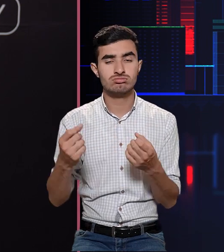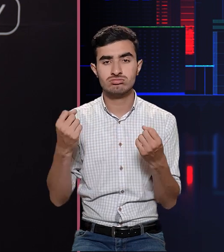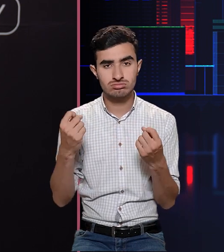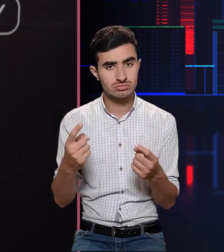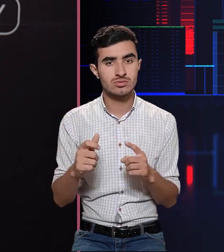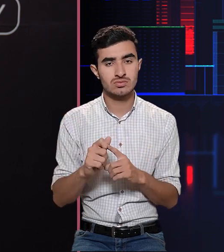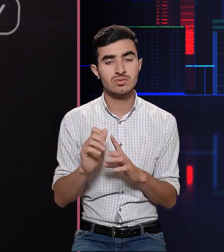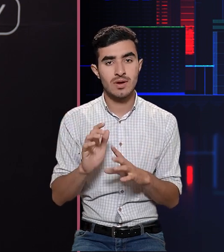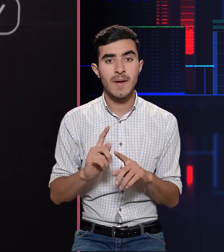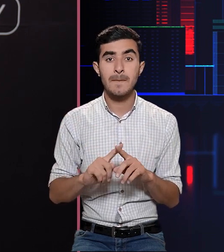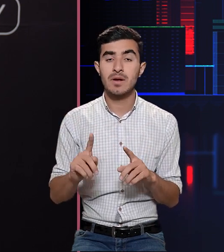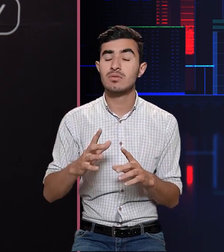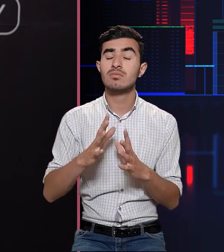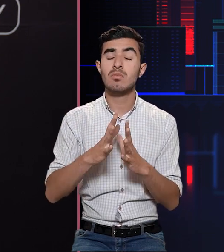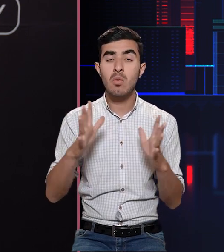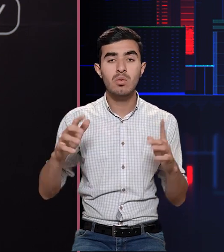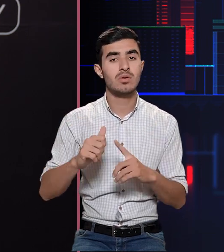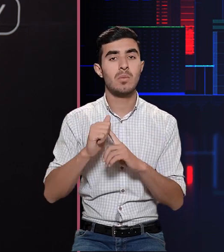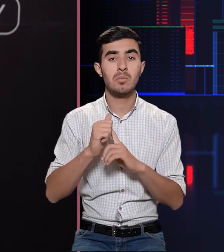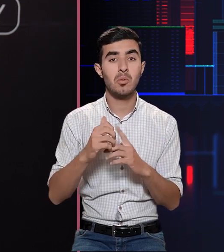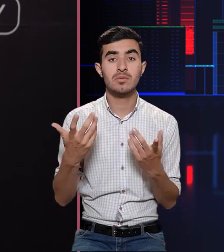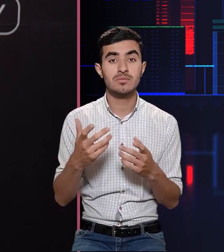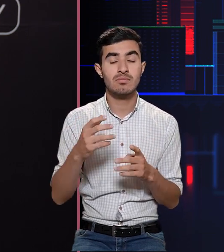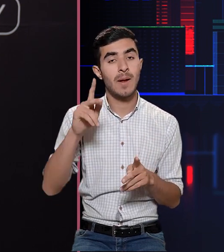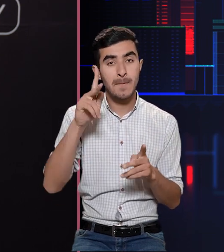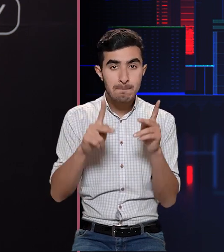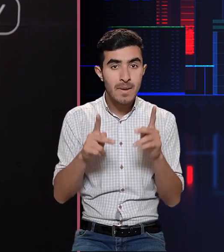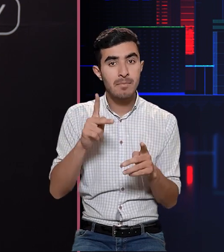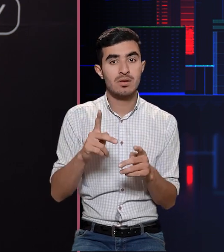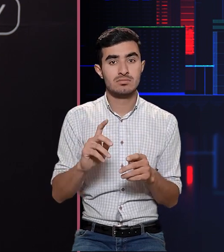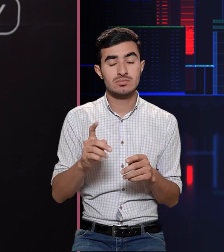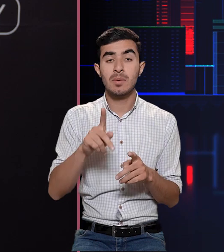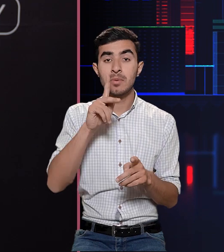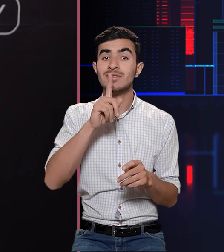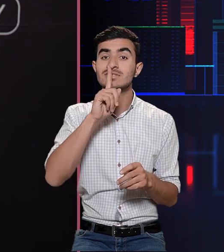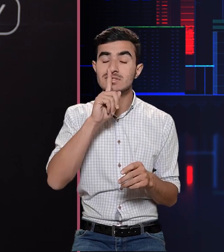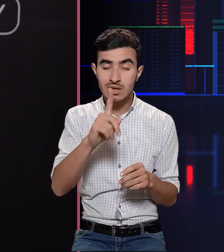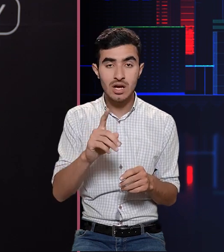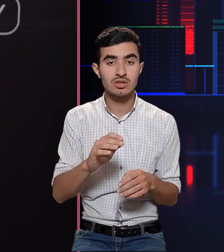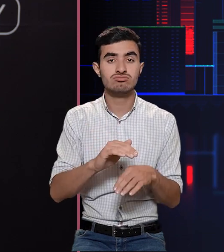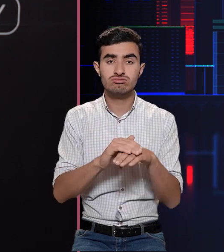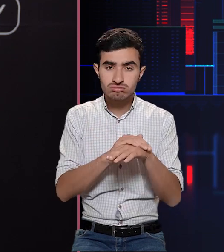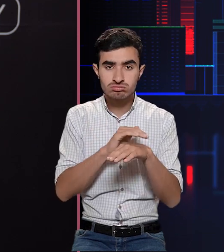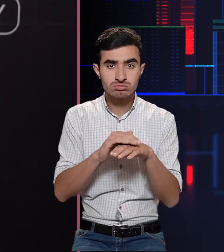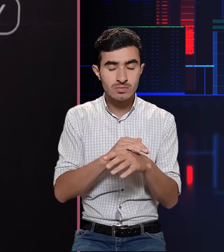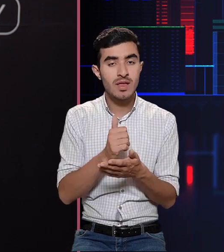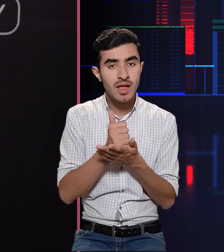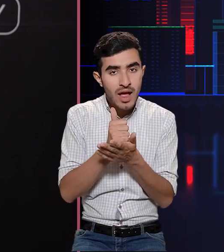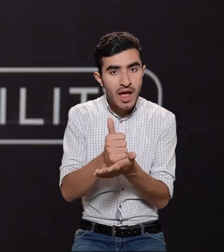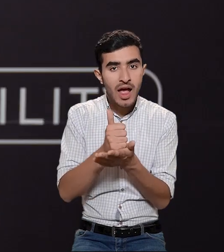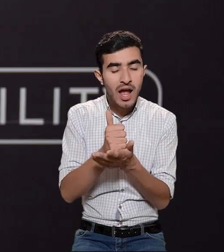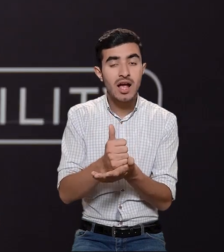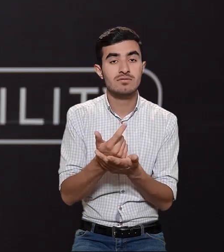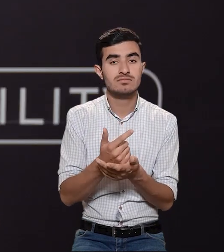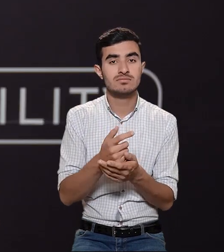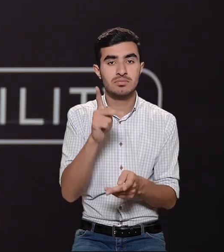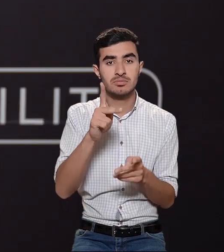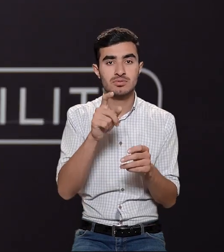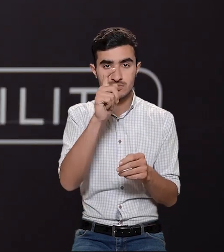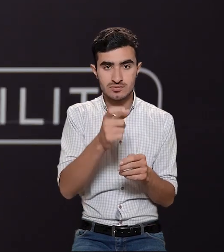the most important thing is to have the people who are going to provide care to these patients.